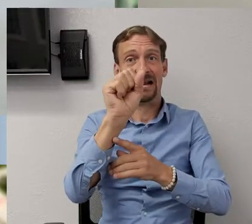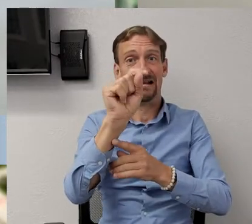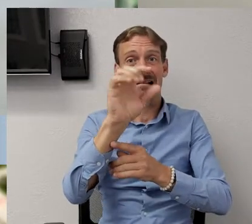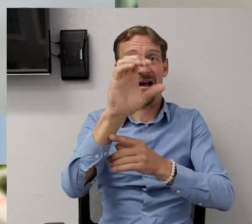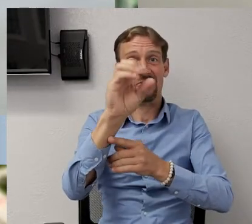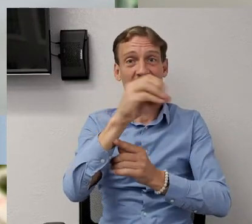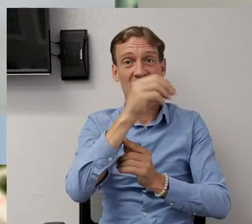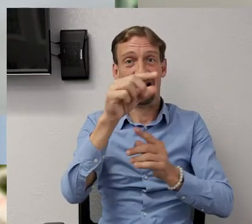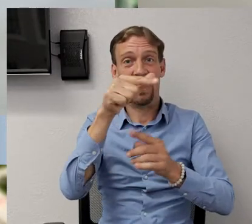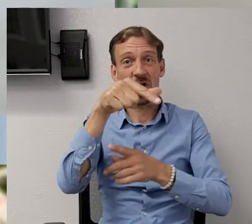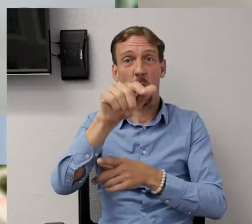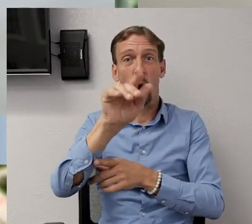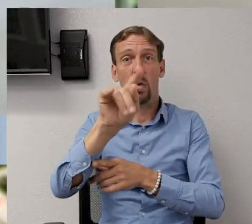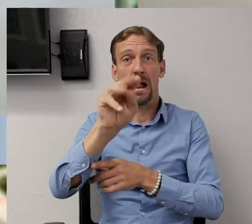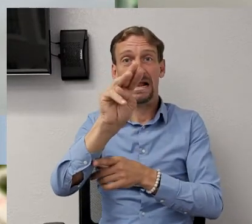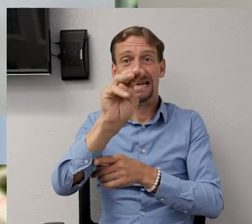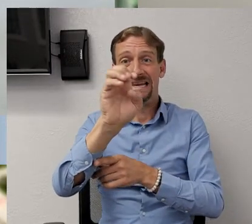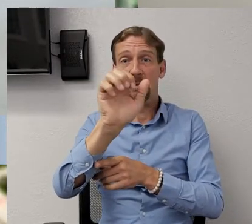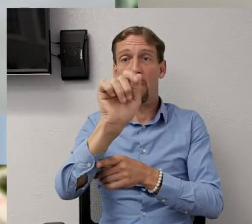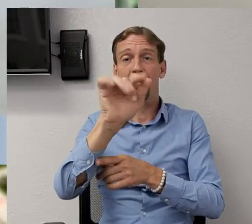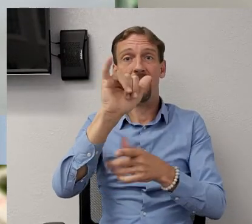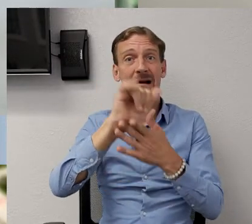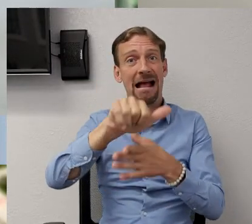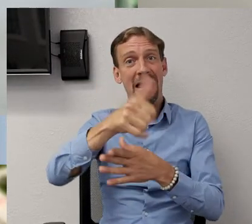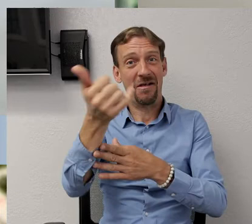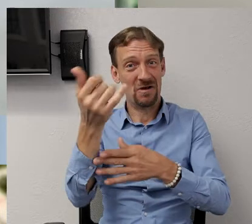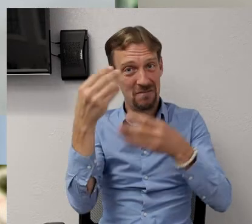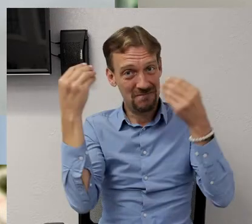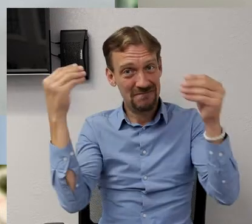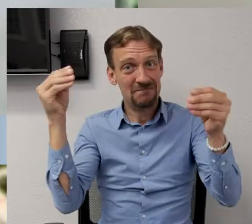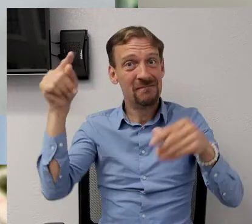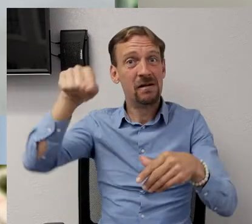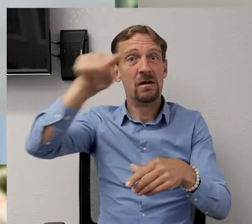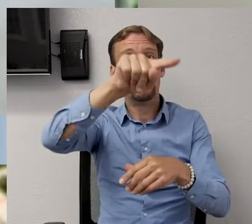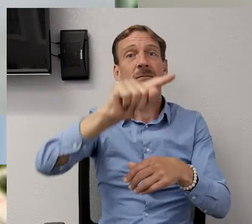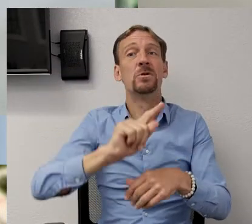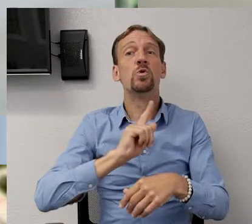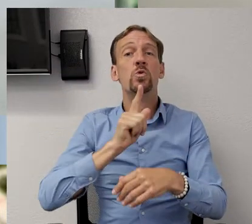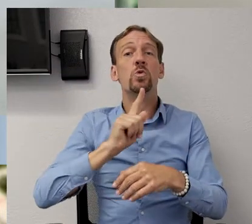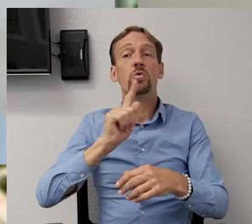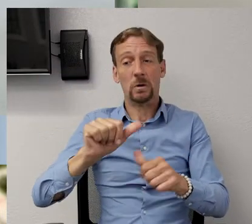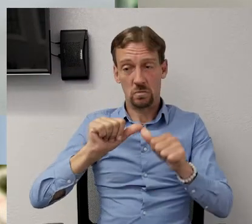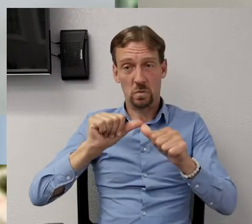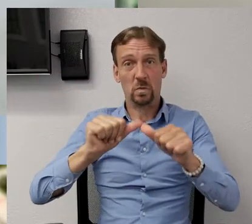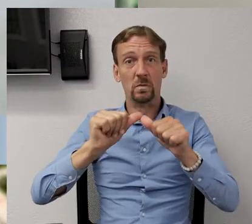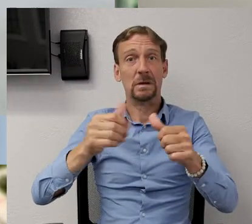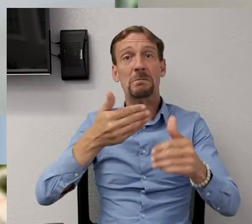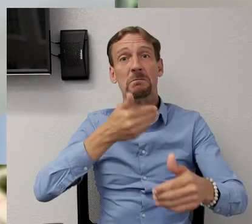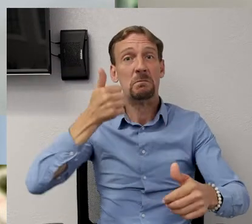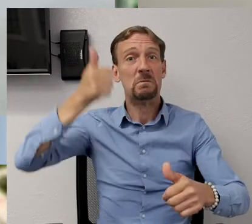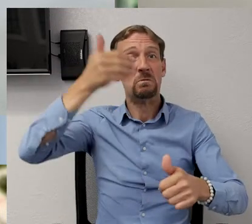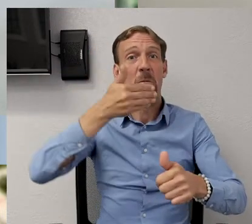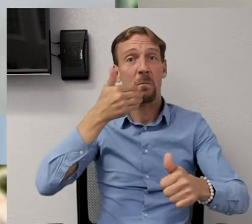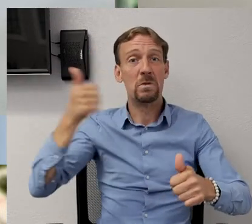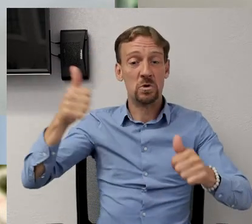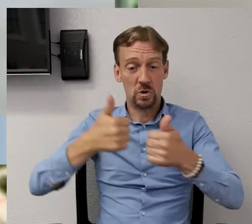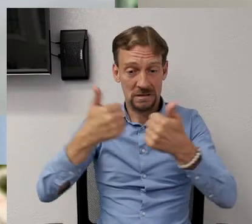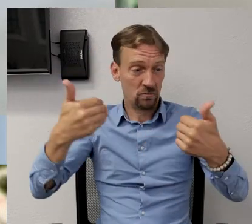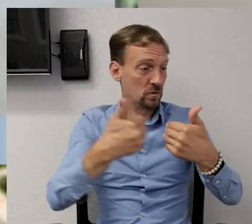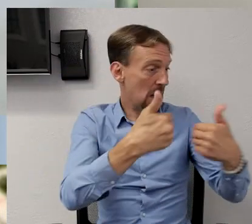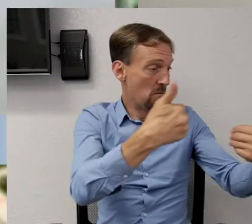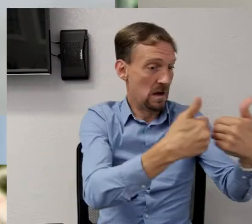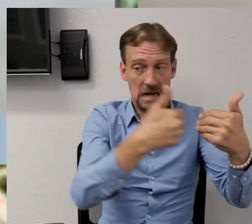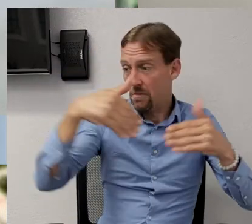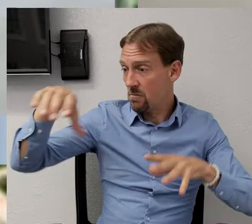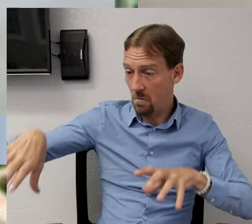Quality Meats and other places that have continued to implement better and better practices.